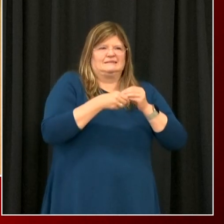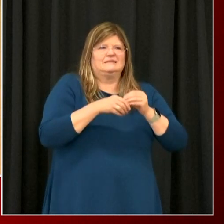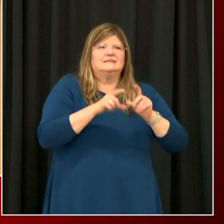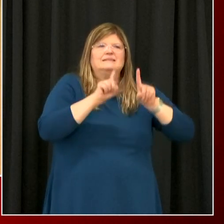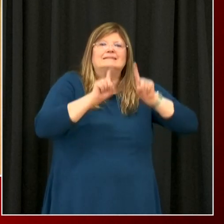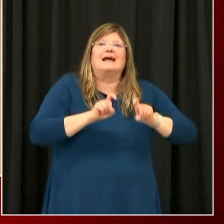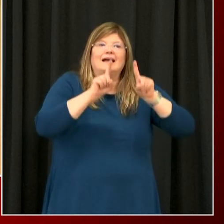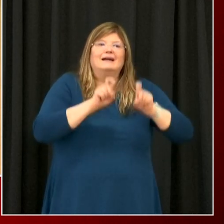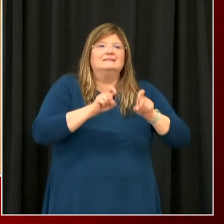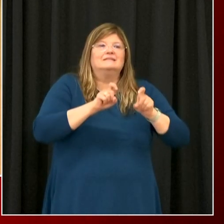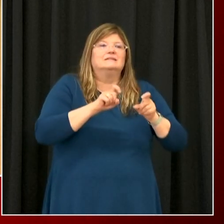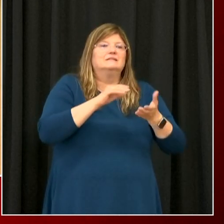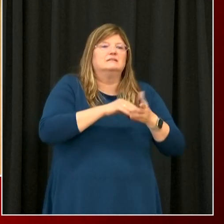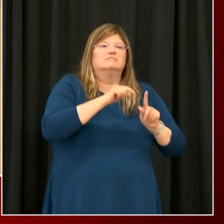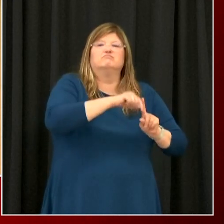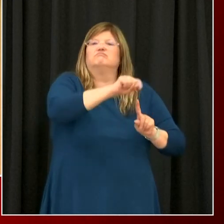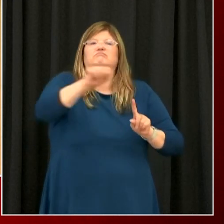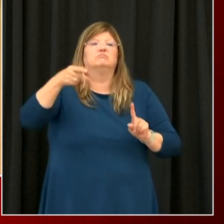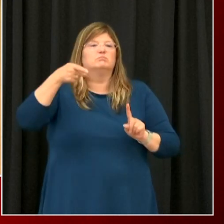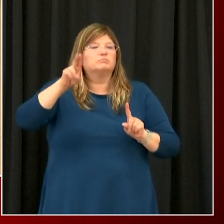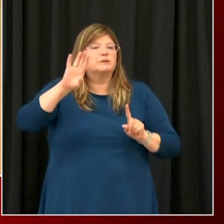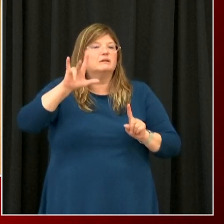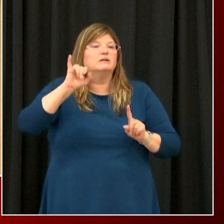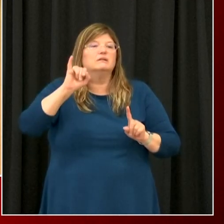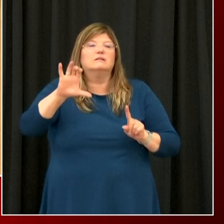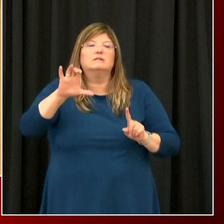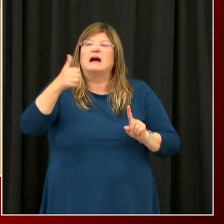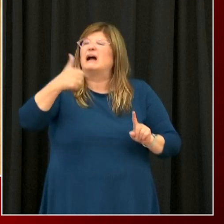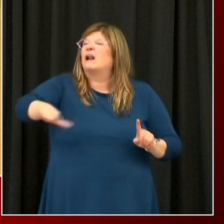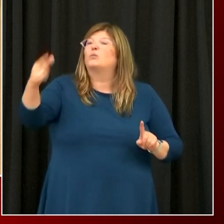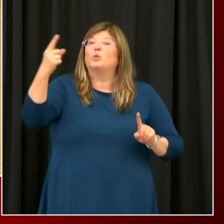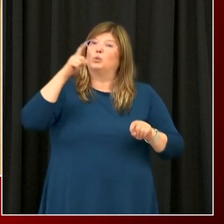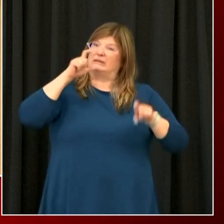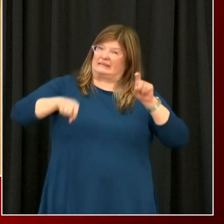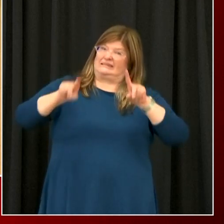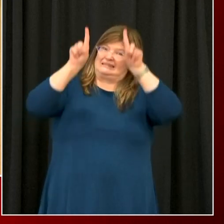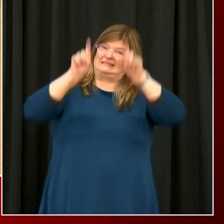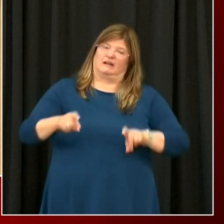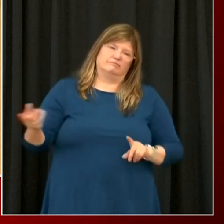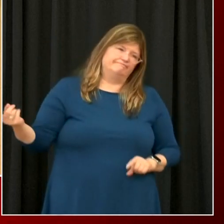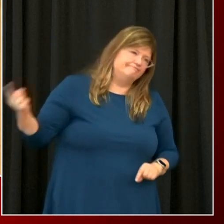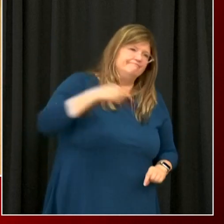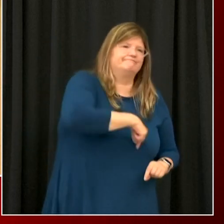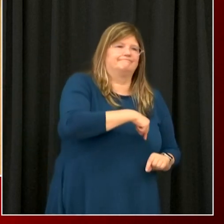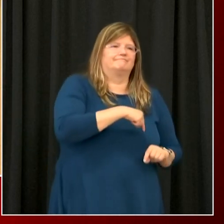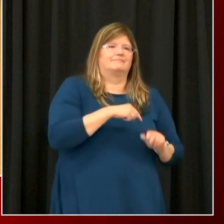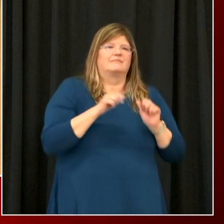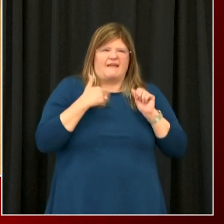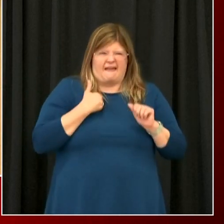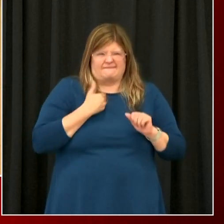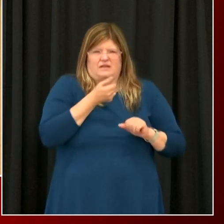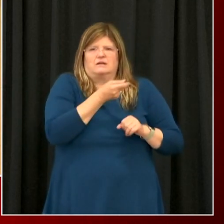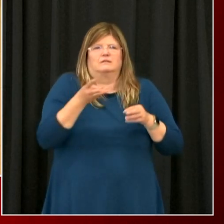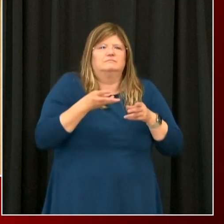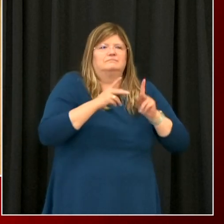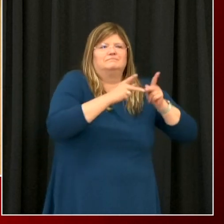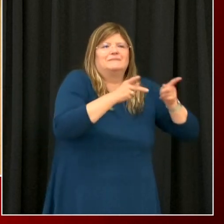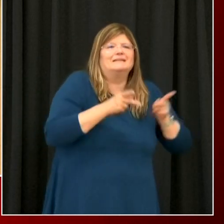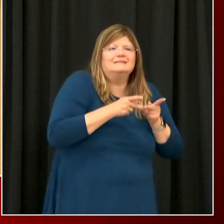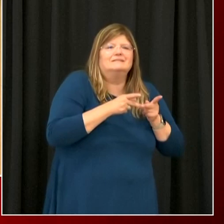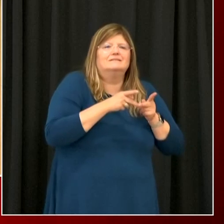public, those who need a test can get a test. We have several of the engines across the city, several of the firehouses across the